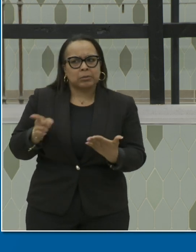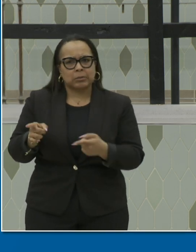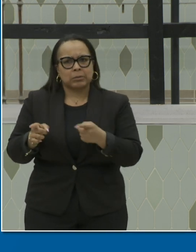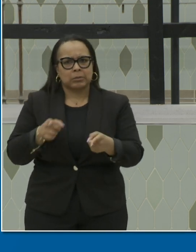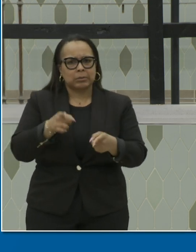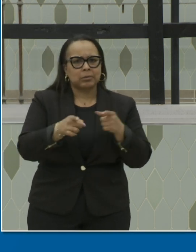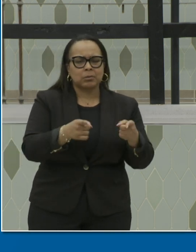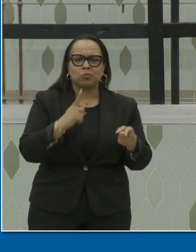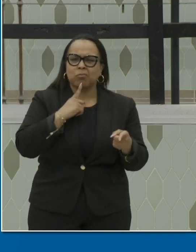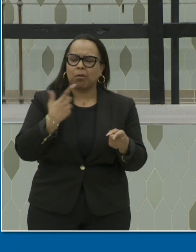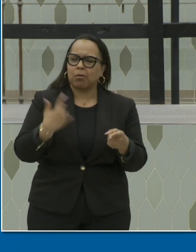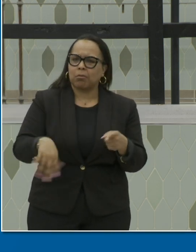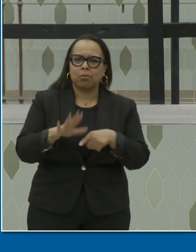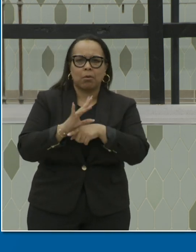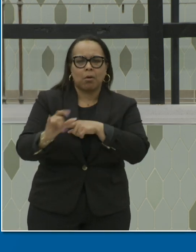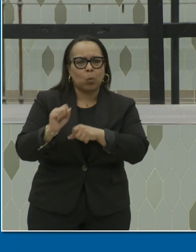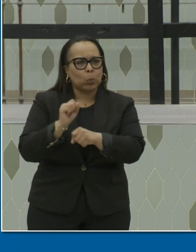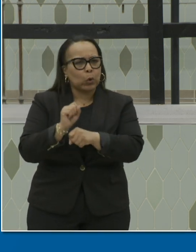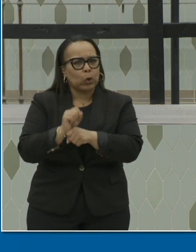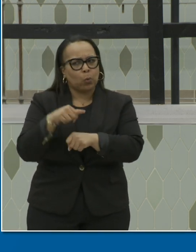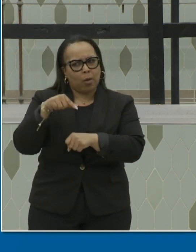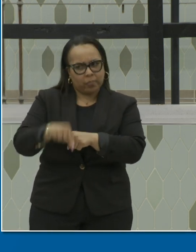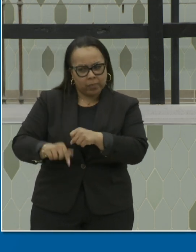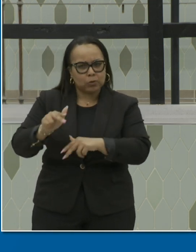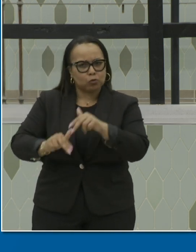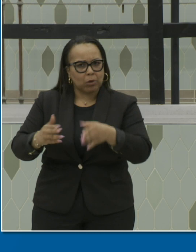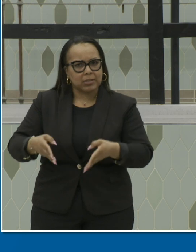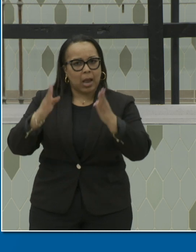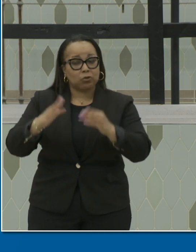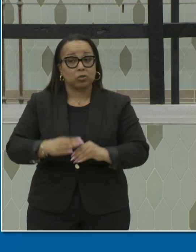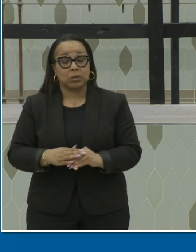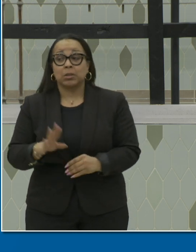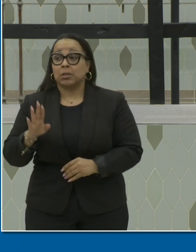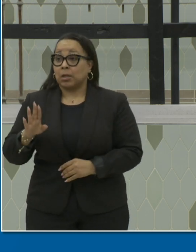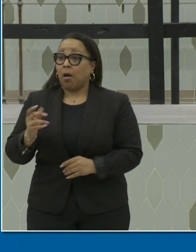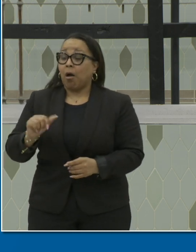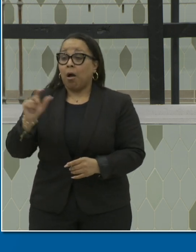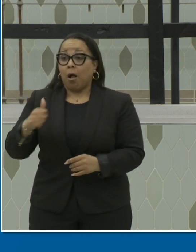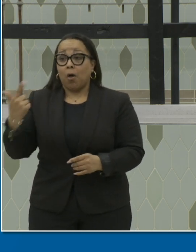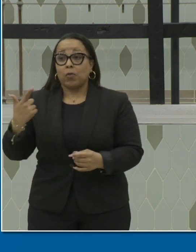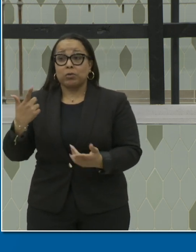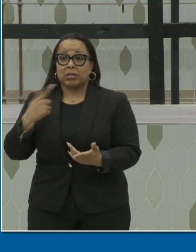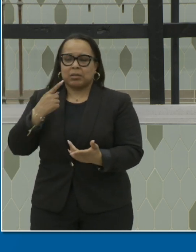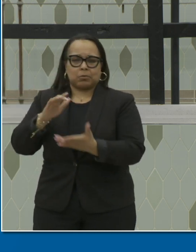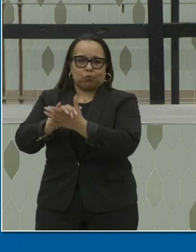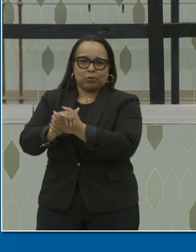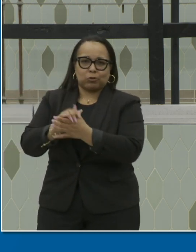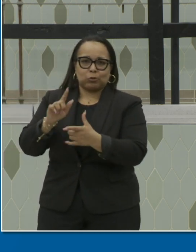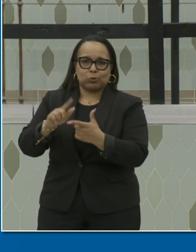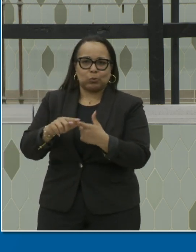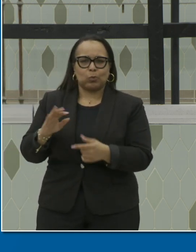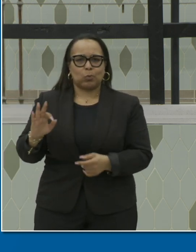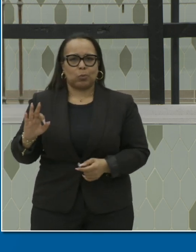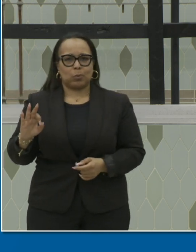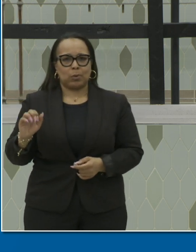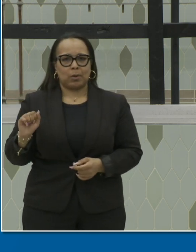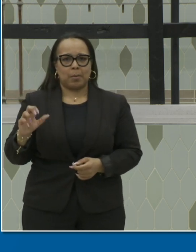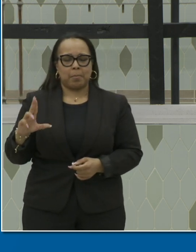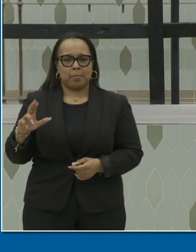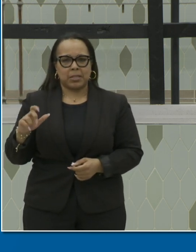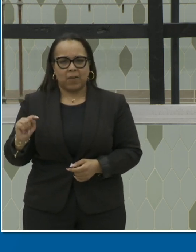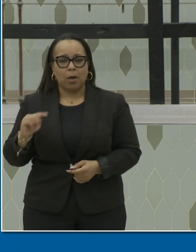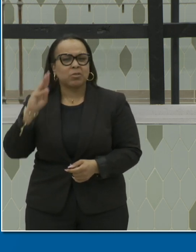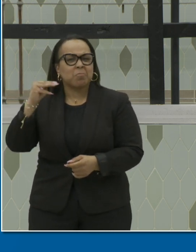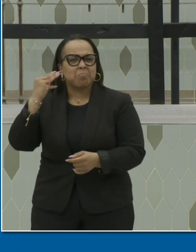such amazing work on this transaction. And as others acknowledged, congratulations to Ms. Faust and Mayor